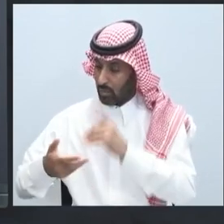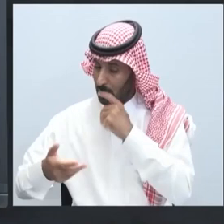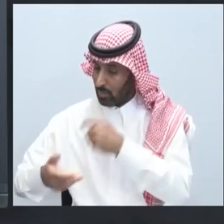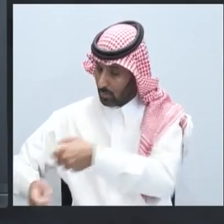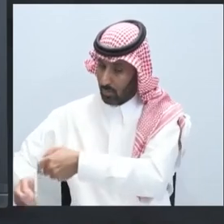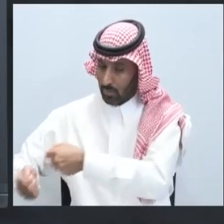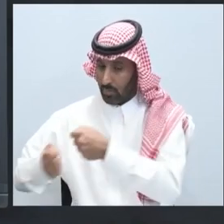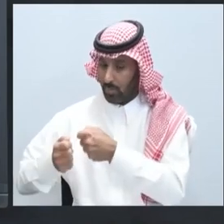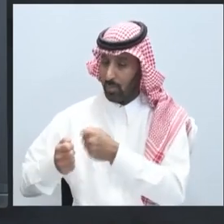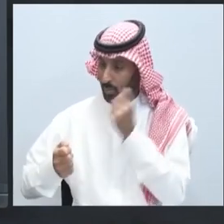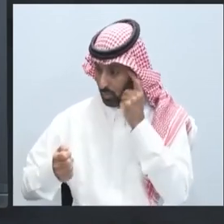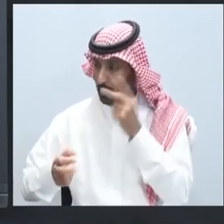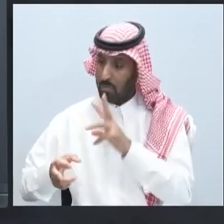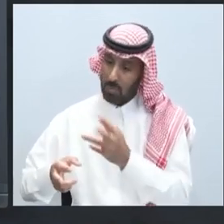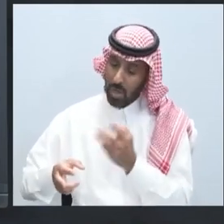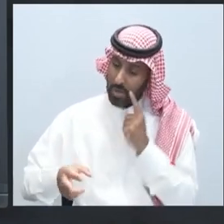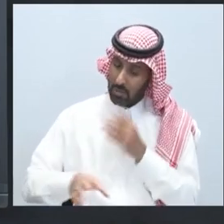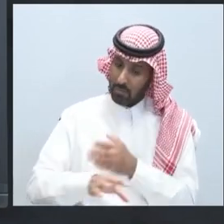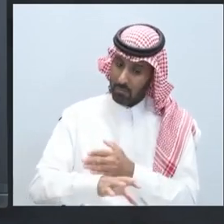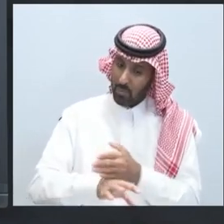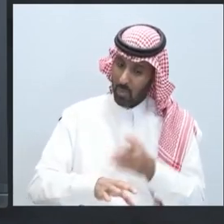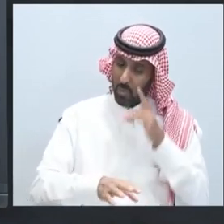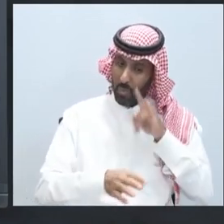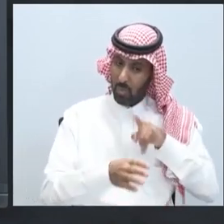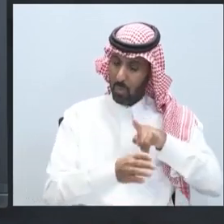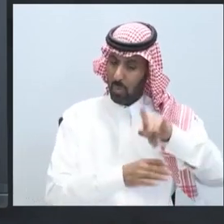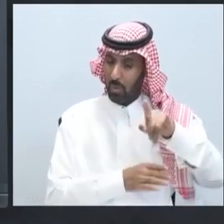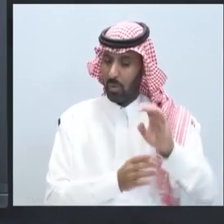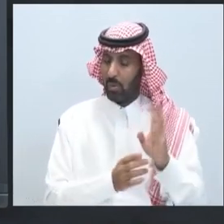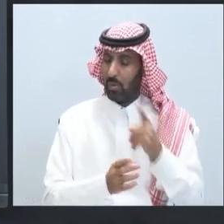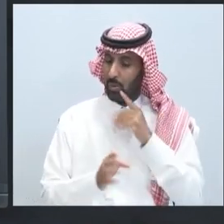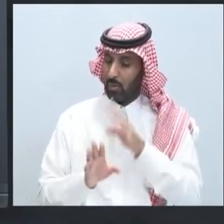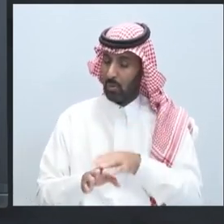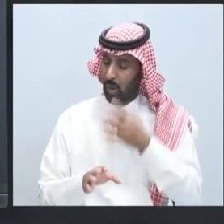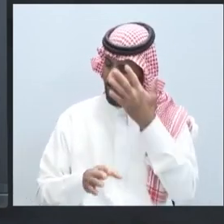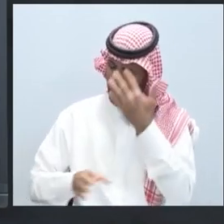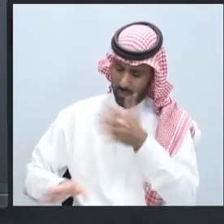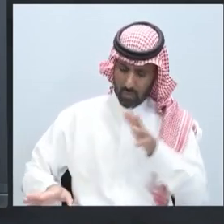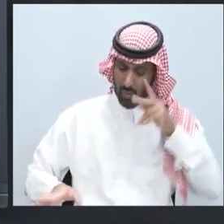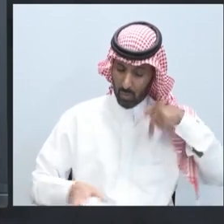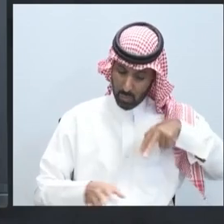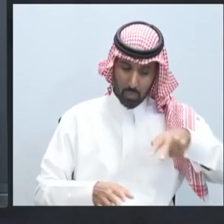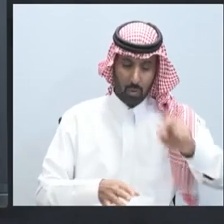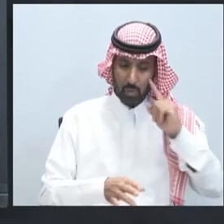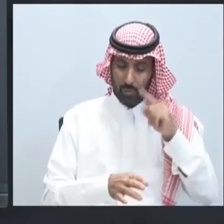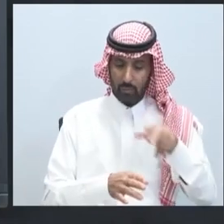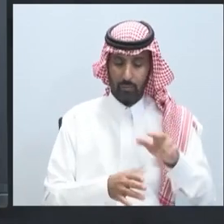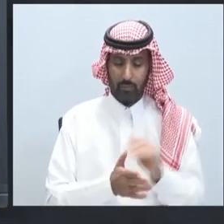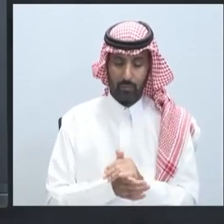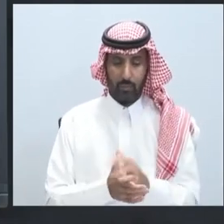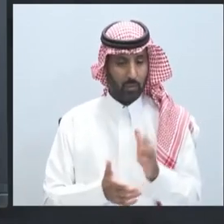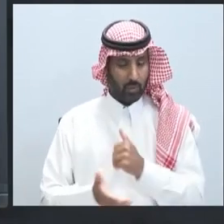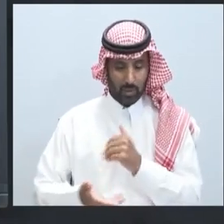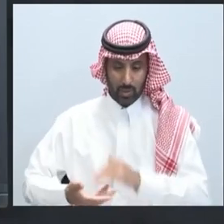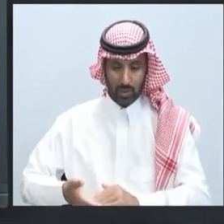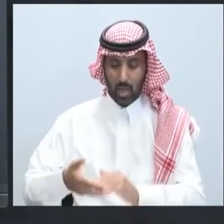man knowing that you might miss your flight, or just ignore the man and don't help him